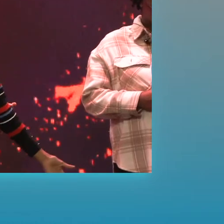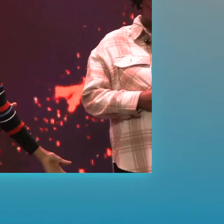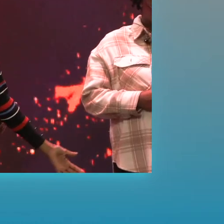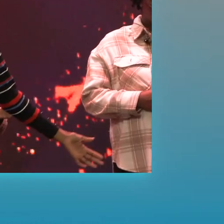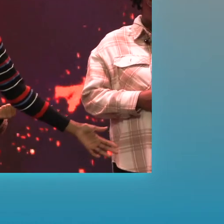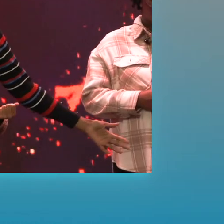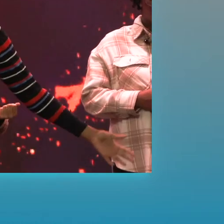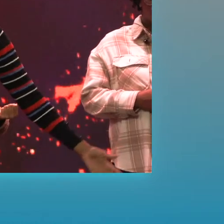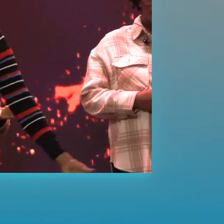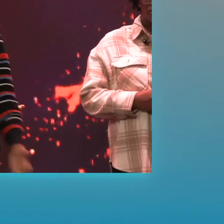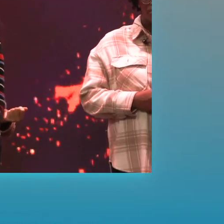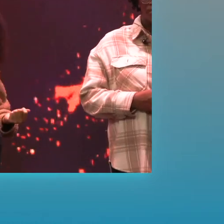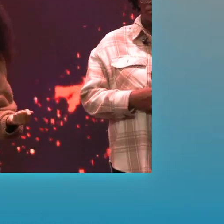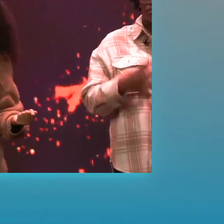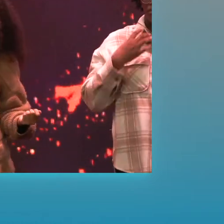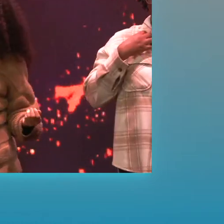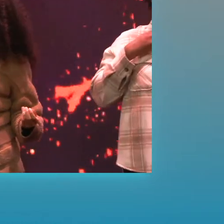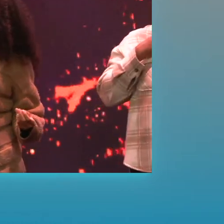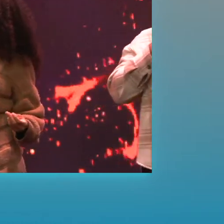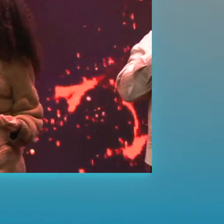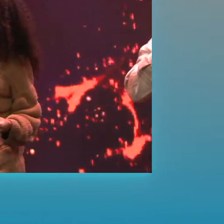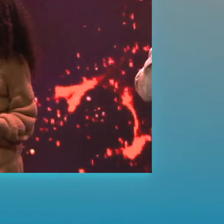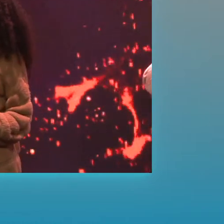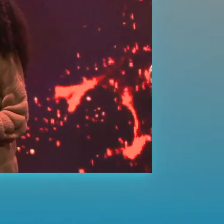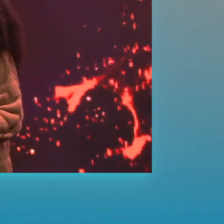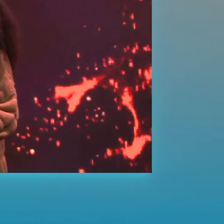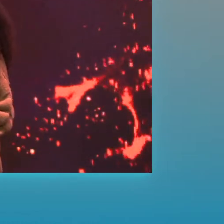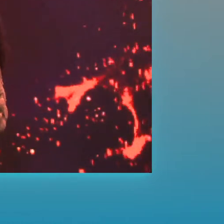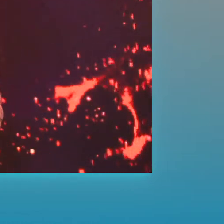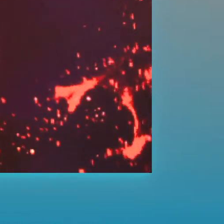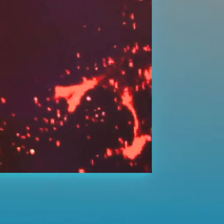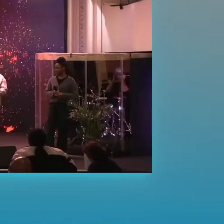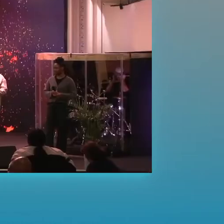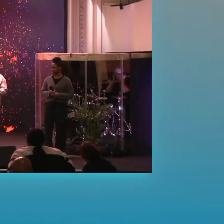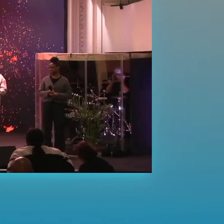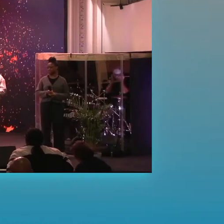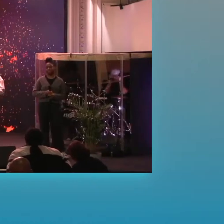say, amen. Let us welcome KT Worship.